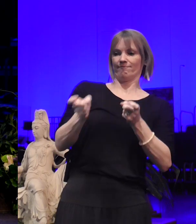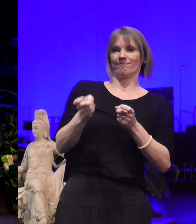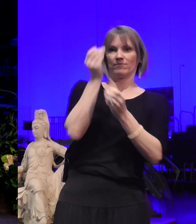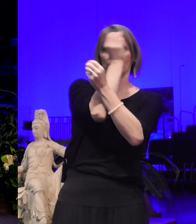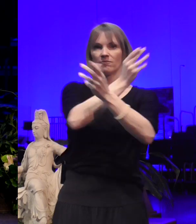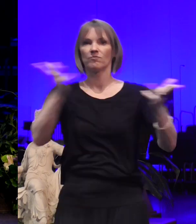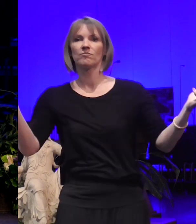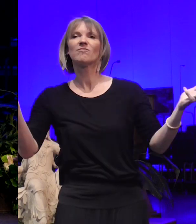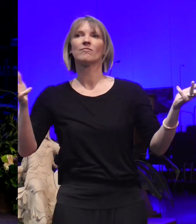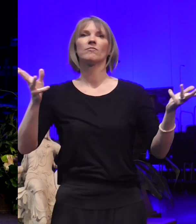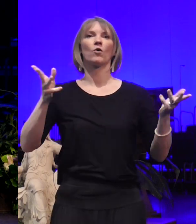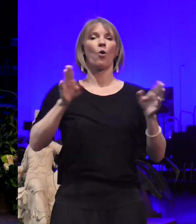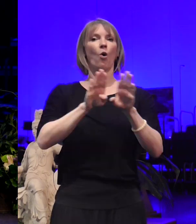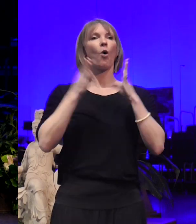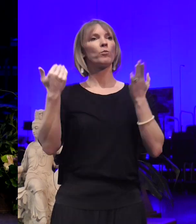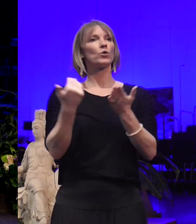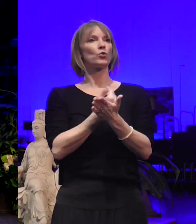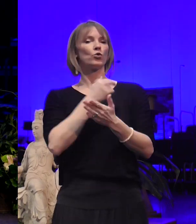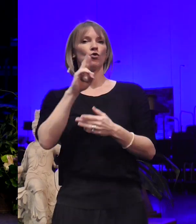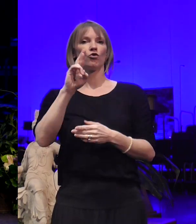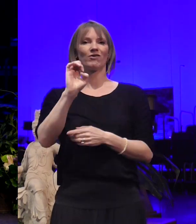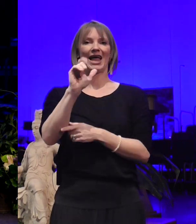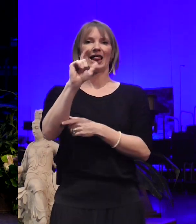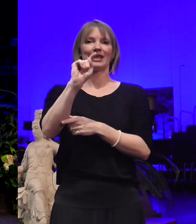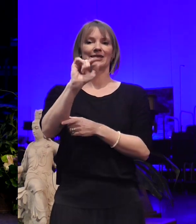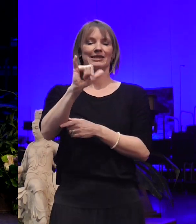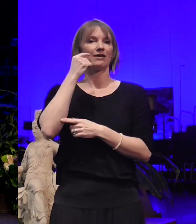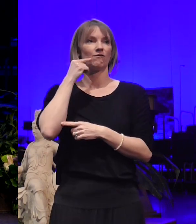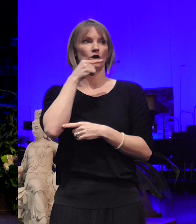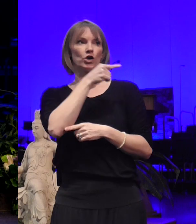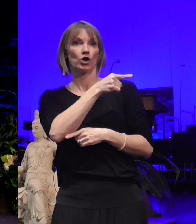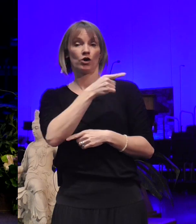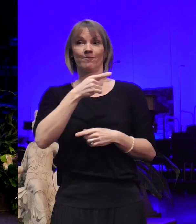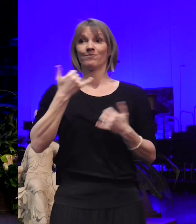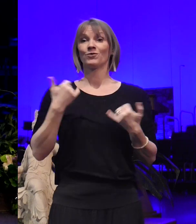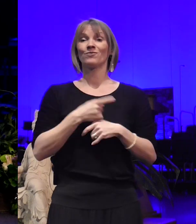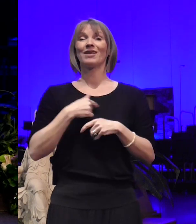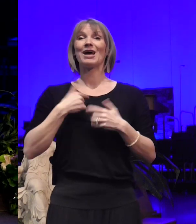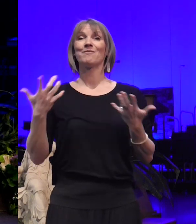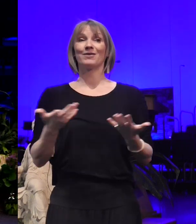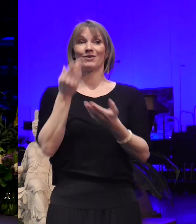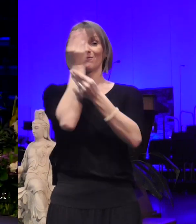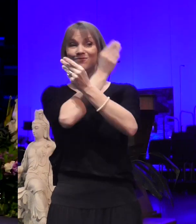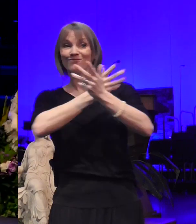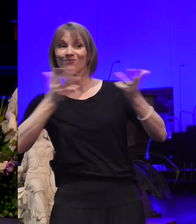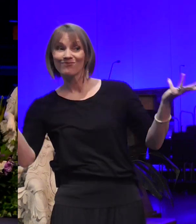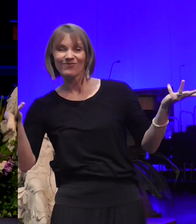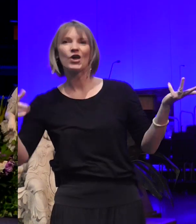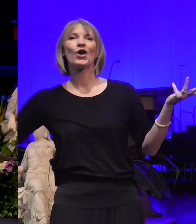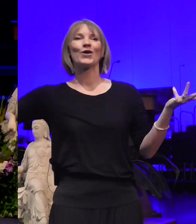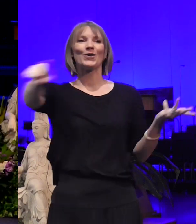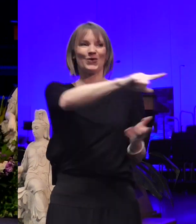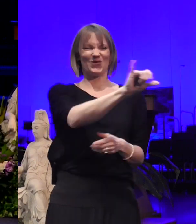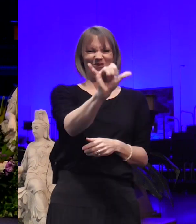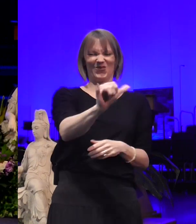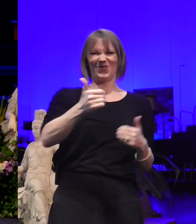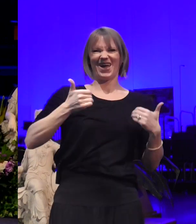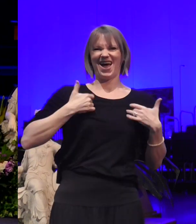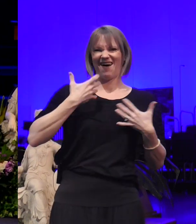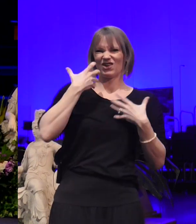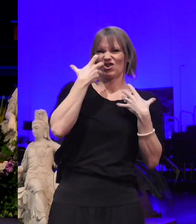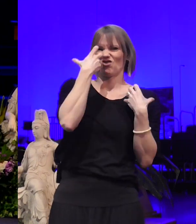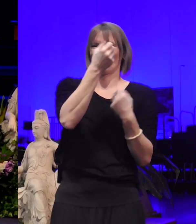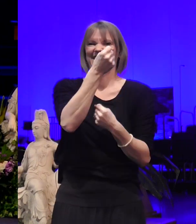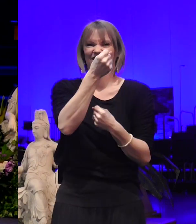new reality for her. And I'm here to share with you today that you too have